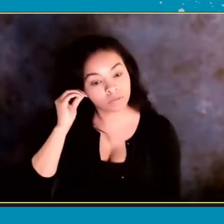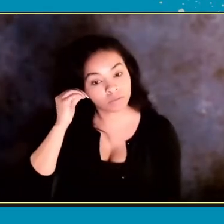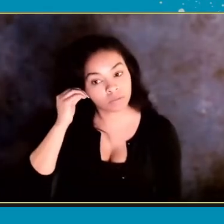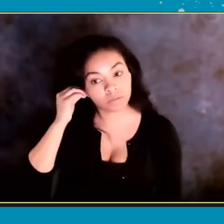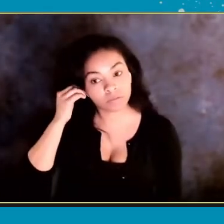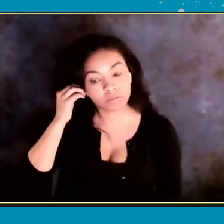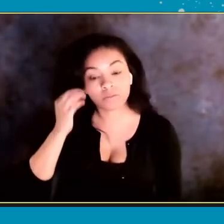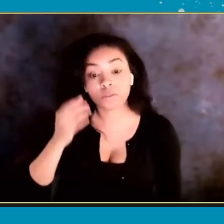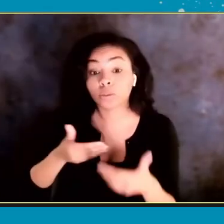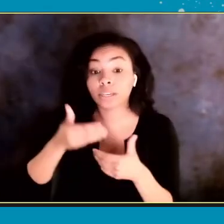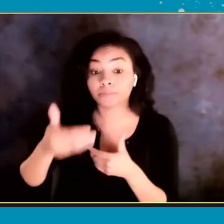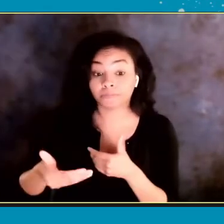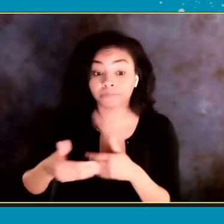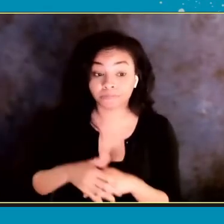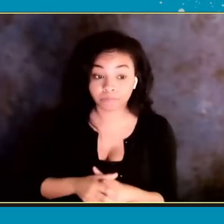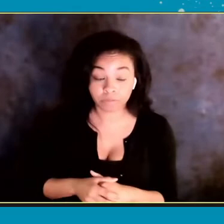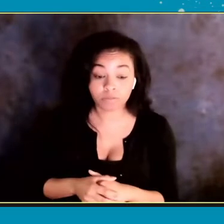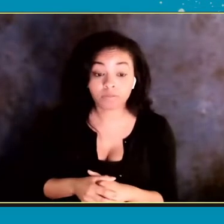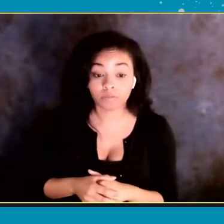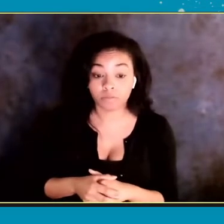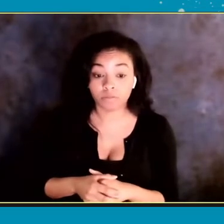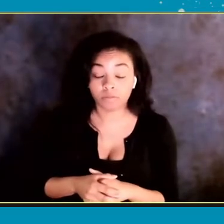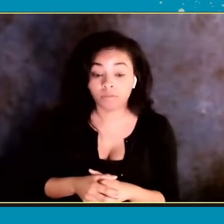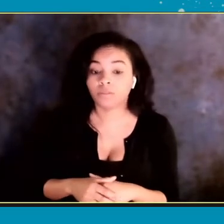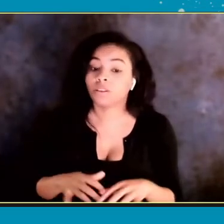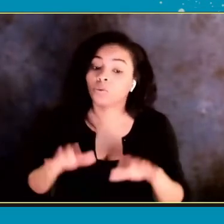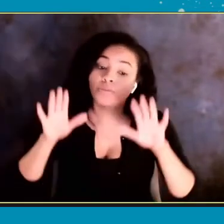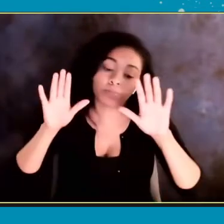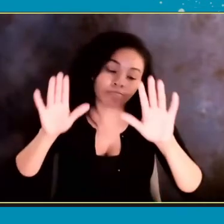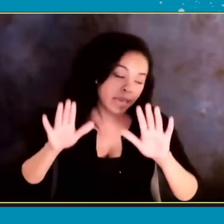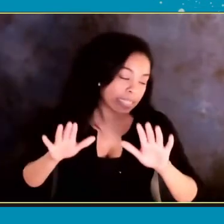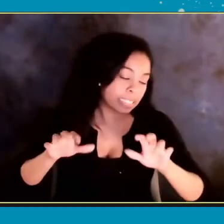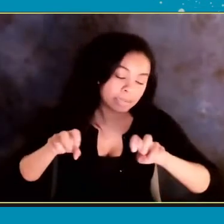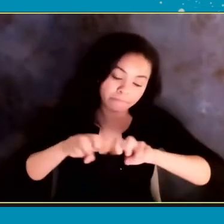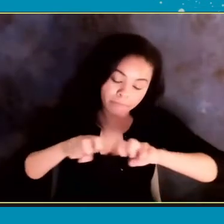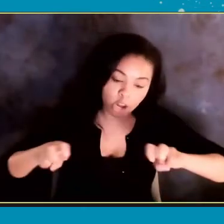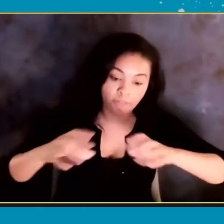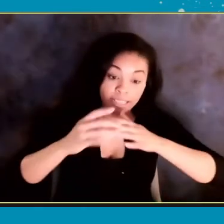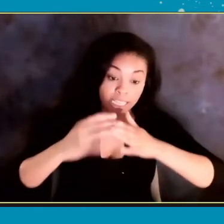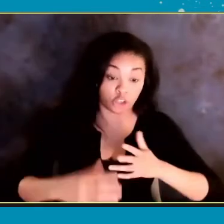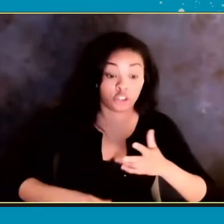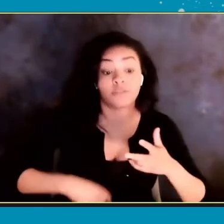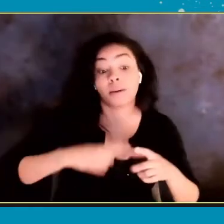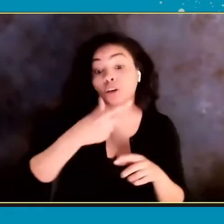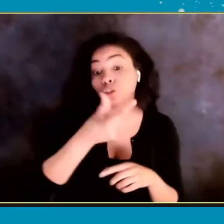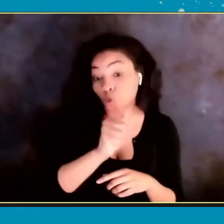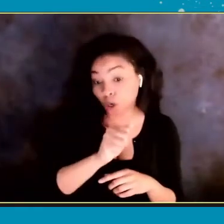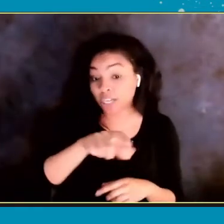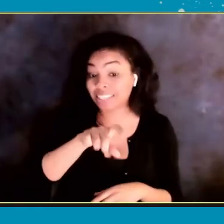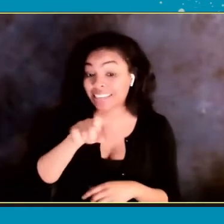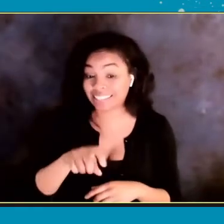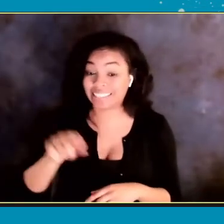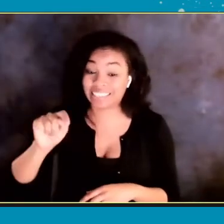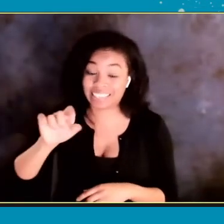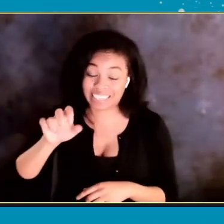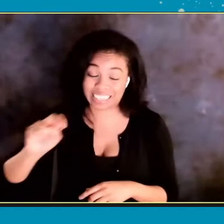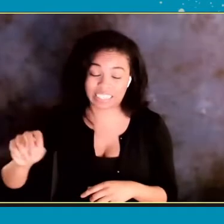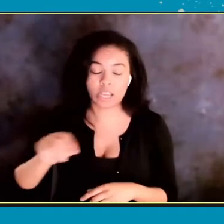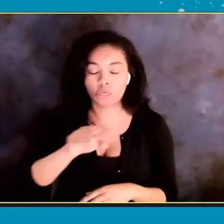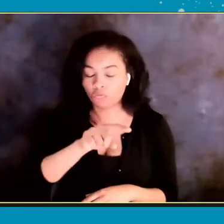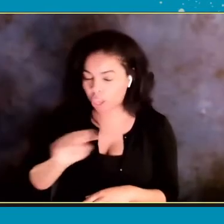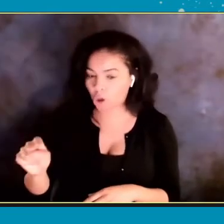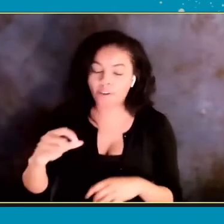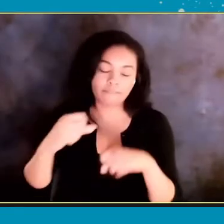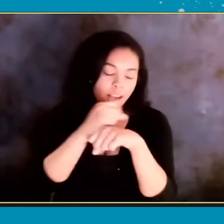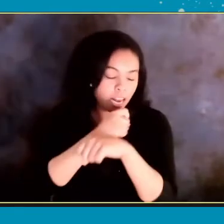up, we're going to hear from an amazing panel of leaders from Georgia, Texas, and Tennessee who are fighting for voting rights and democracy